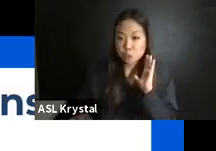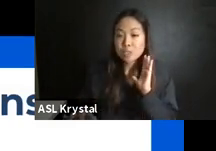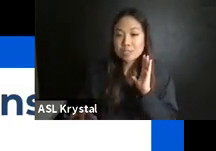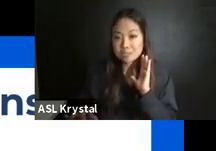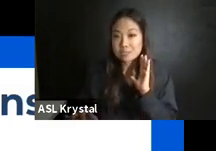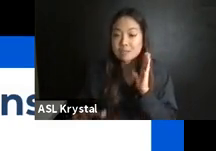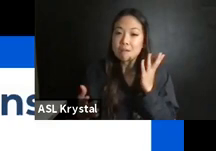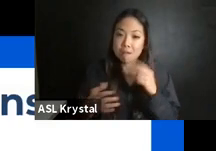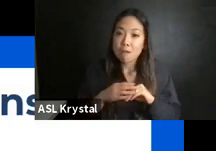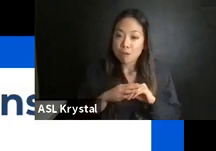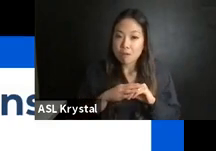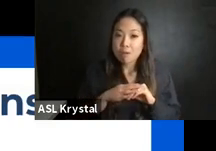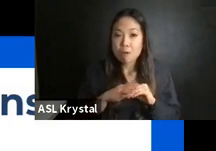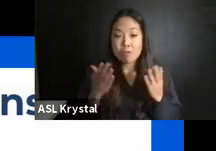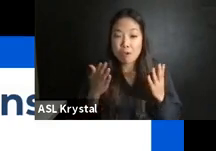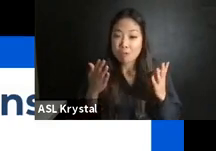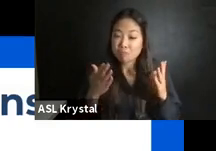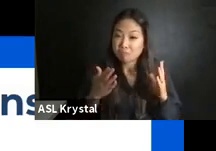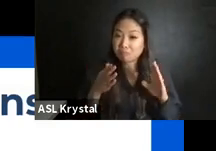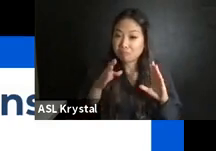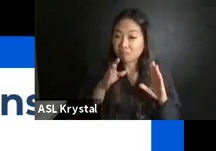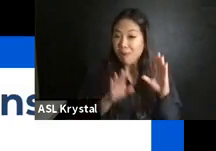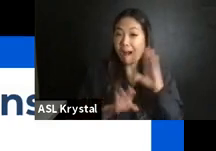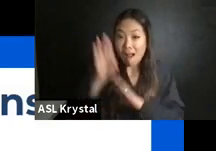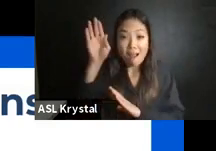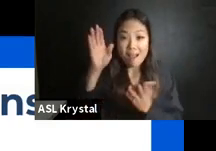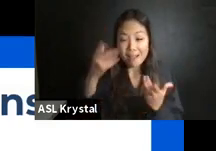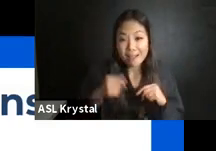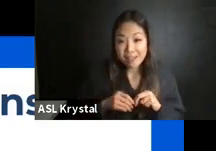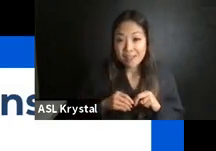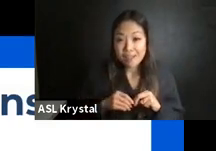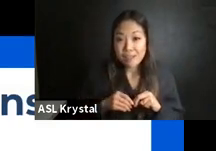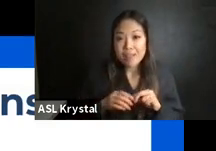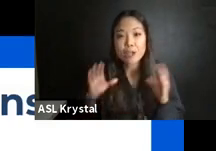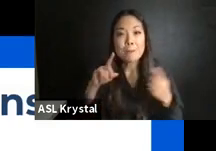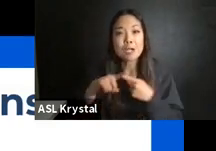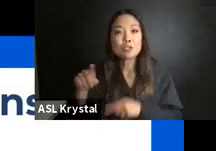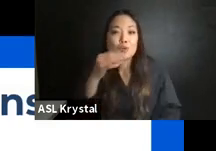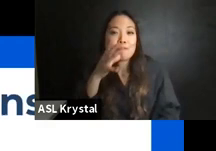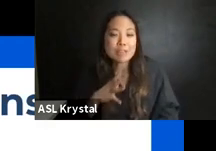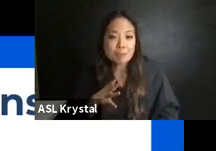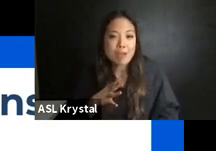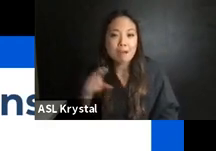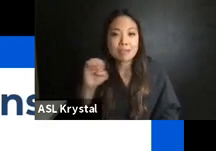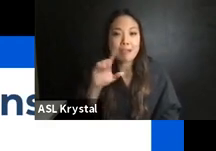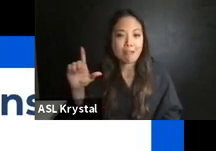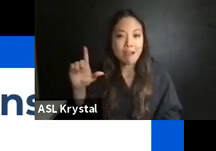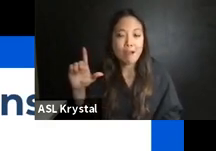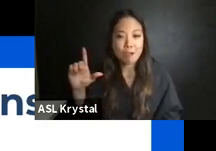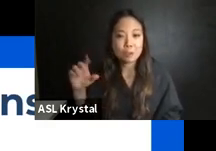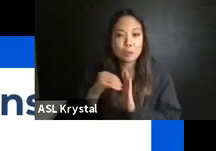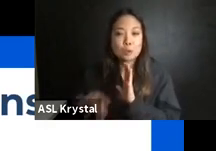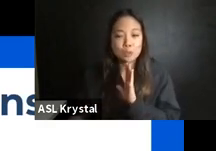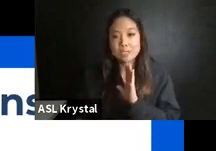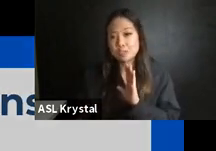female english learners um so that is something that we're we're planning to work on and i'll speak to how we intend to address